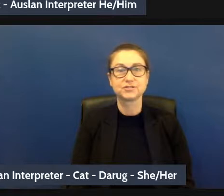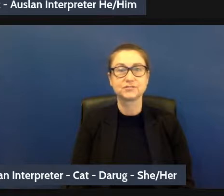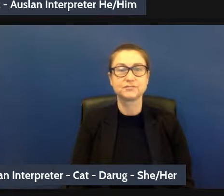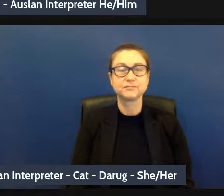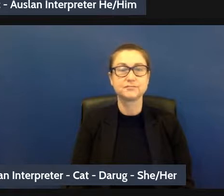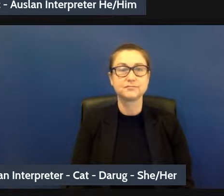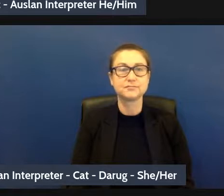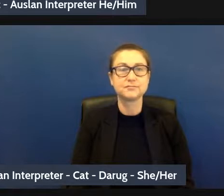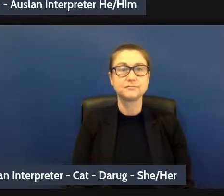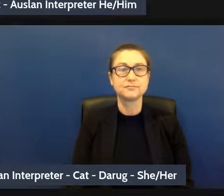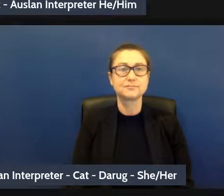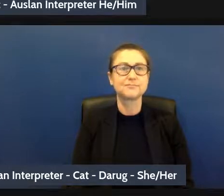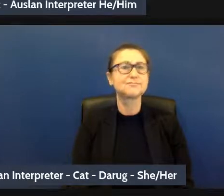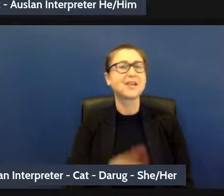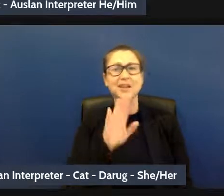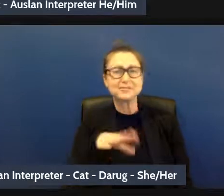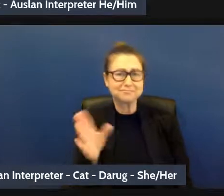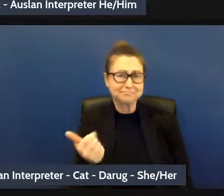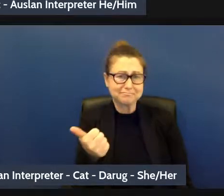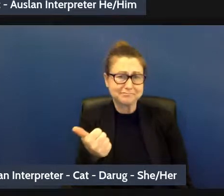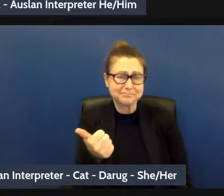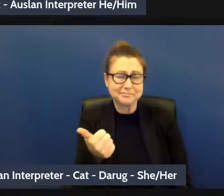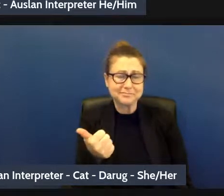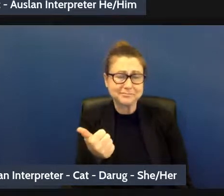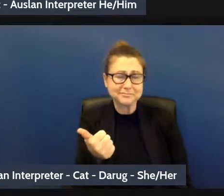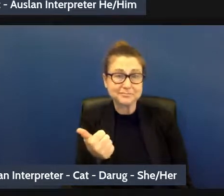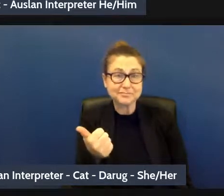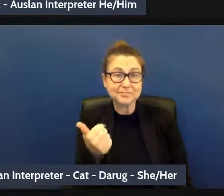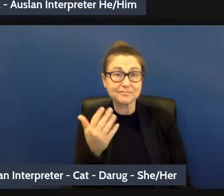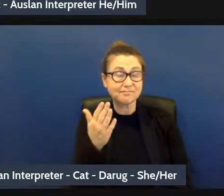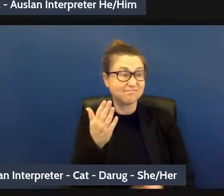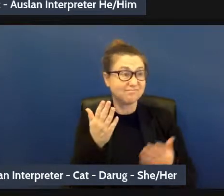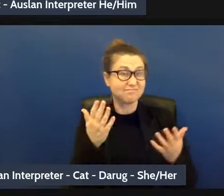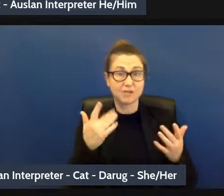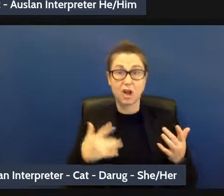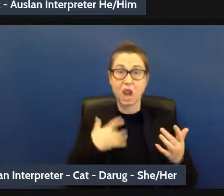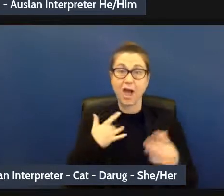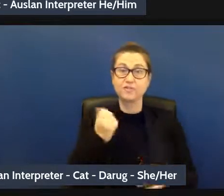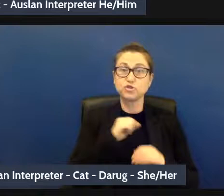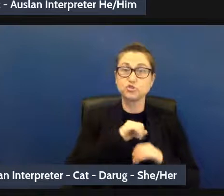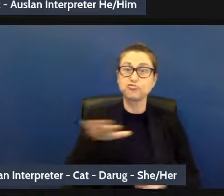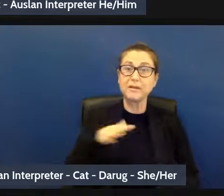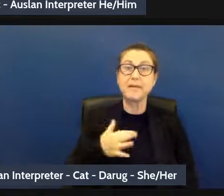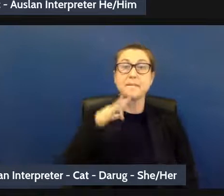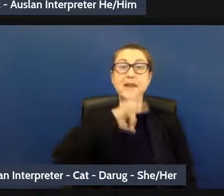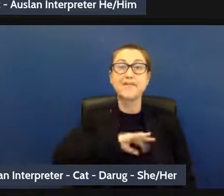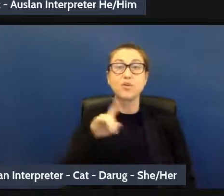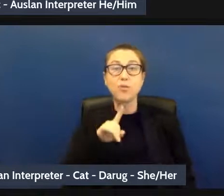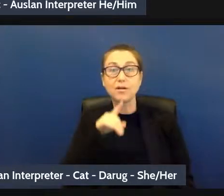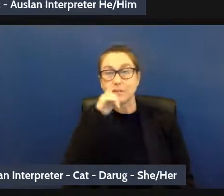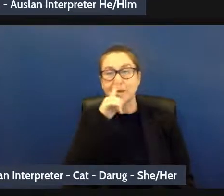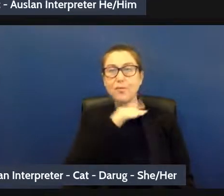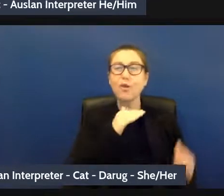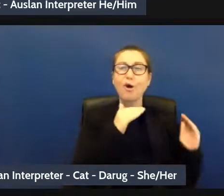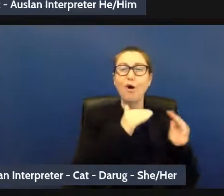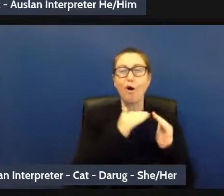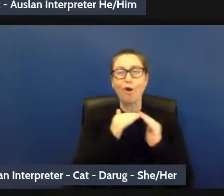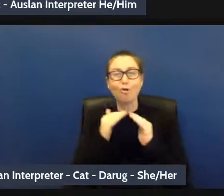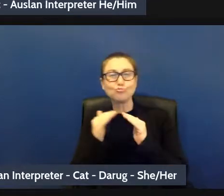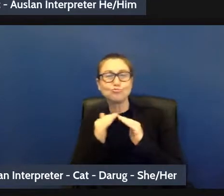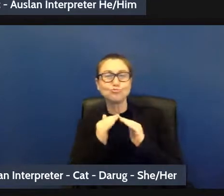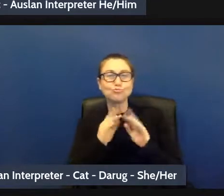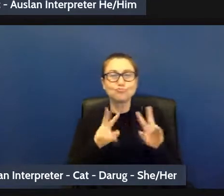And look, it's all good. The other benefit about having a live streamed event is that everyone's at home, relaxed on the